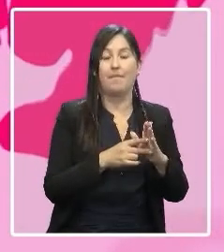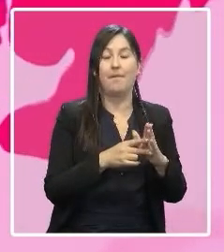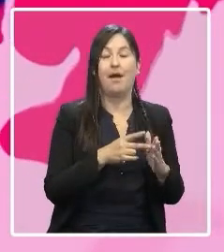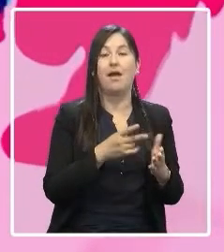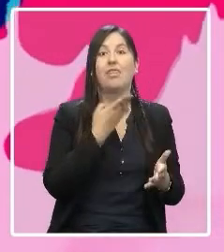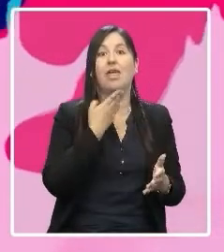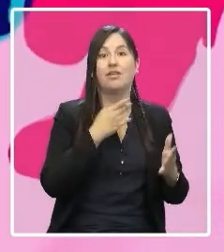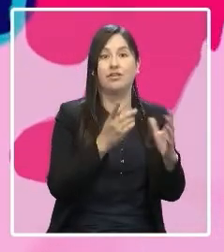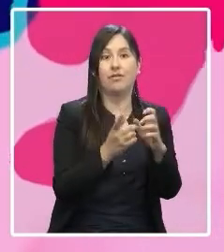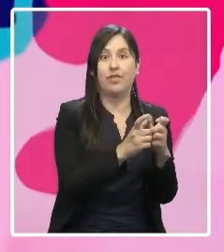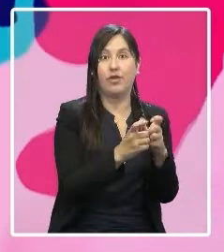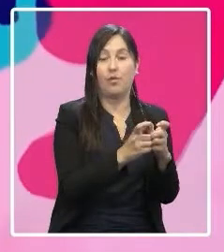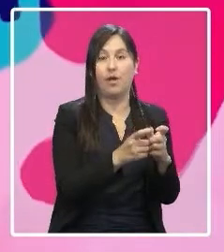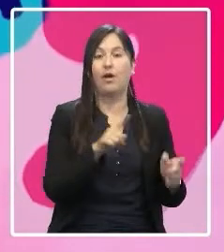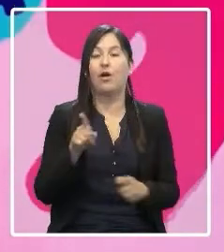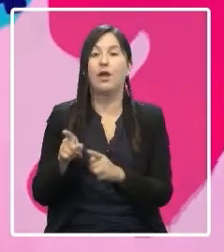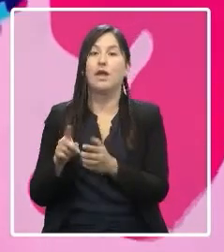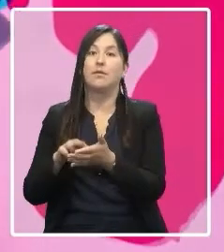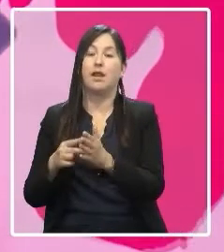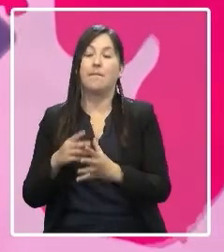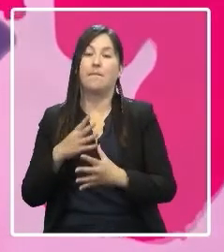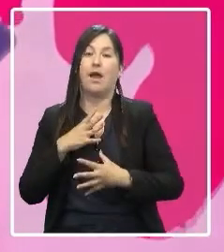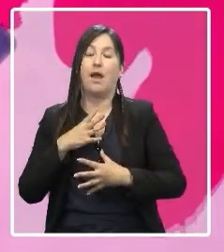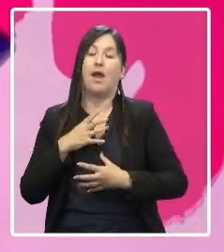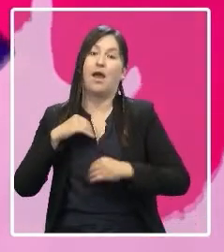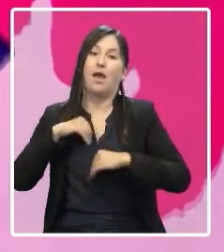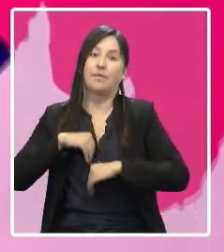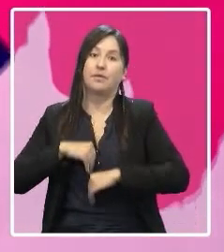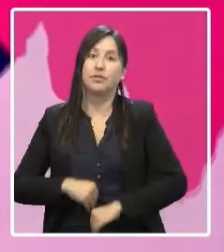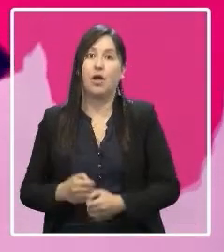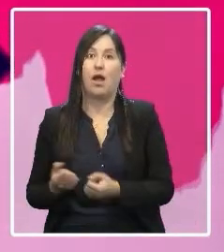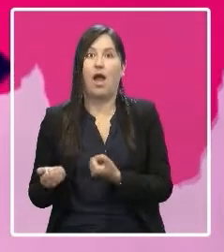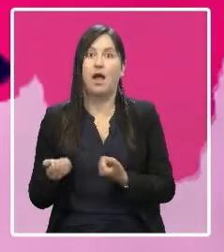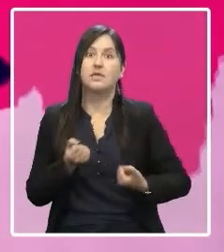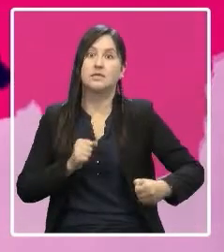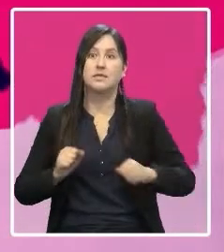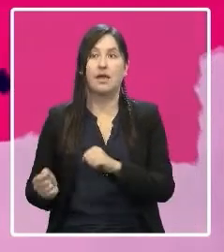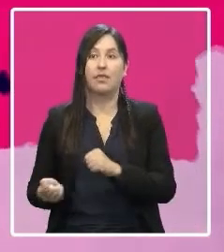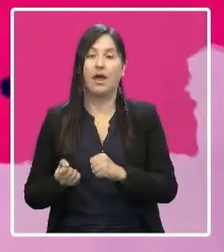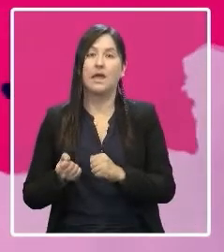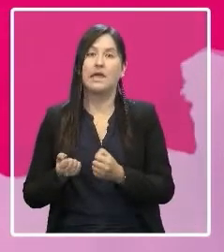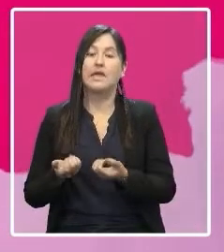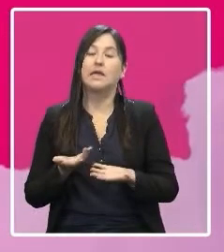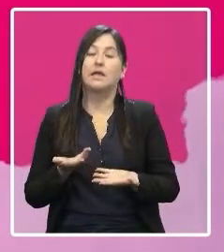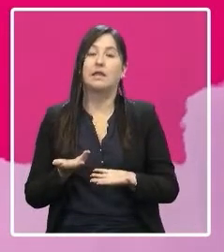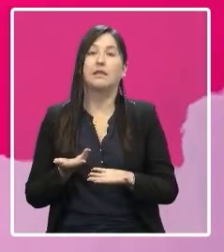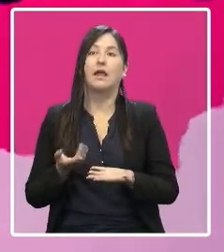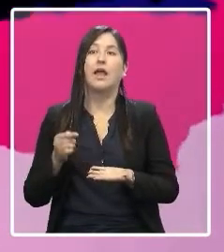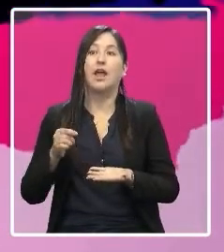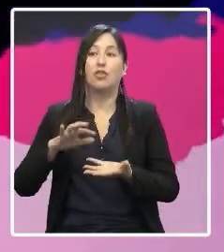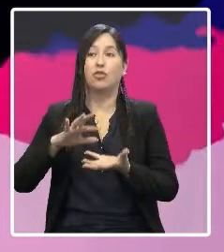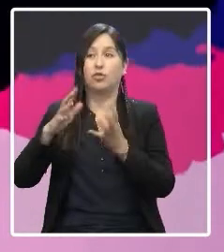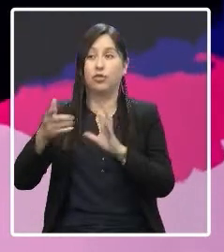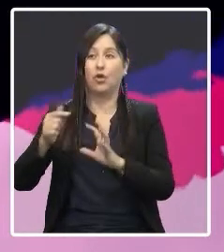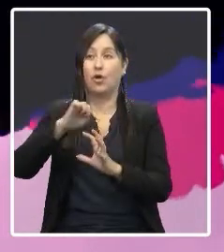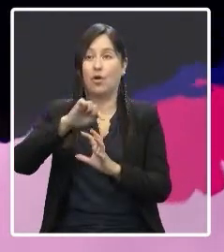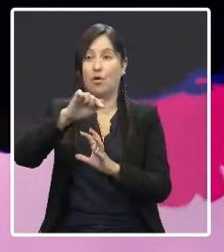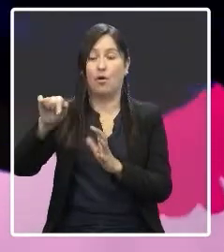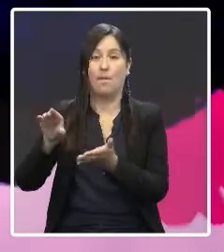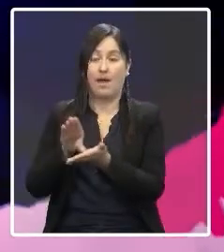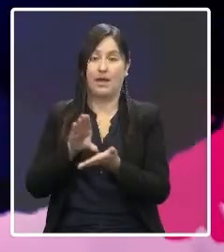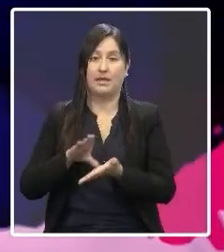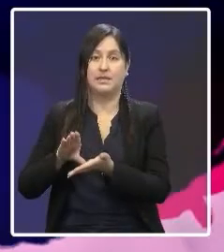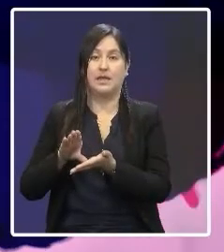anxiety, and stress across these different countries. And then finally, there was a study that was done in 2019 by Vahidi and